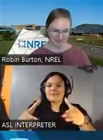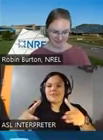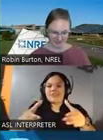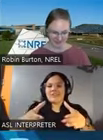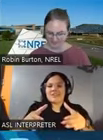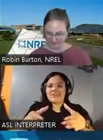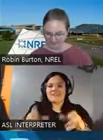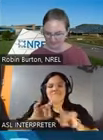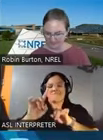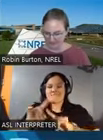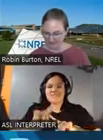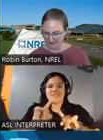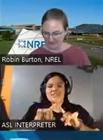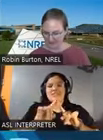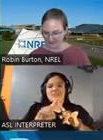the study.